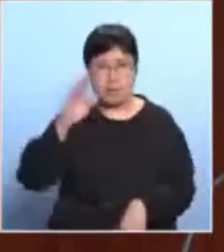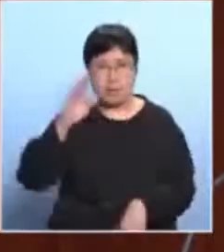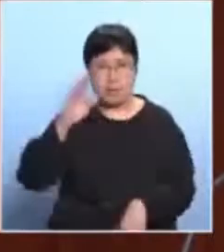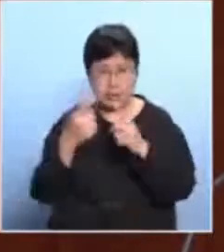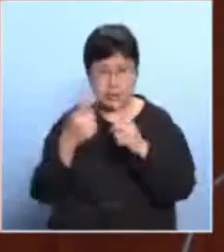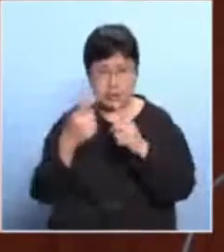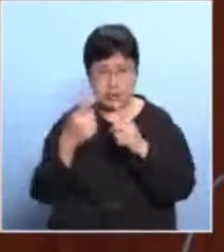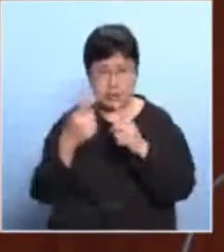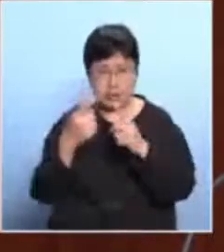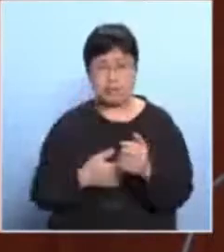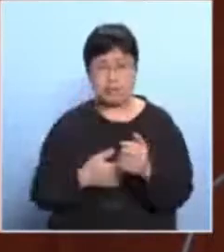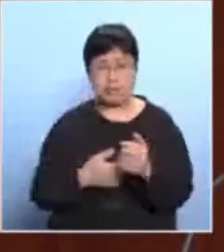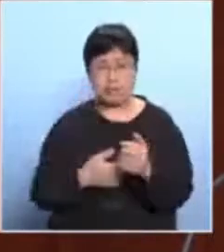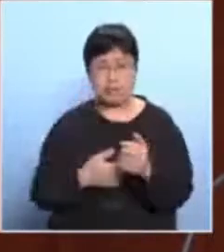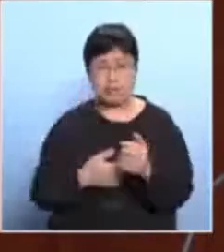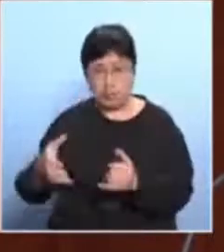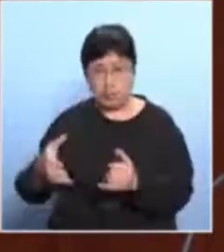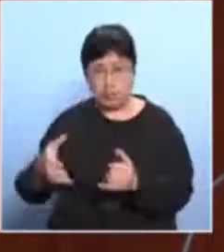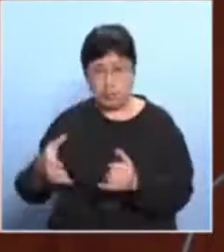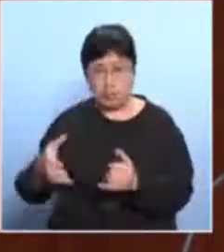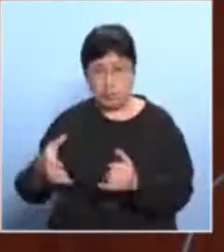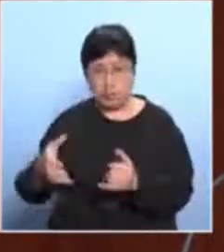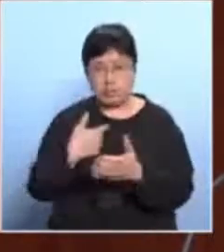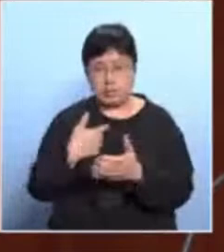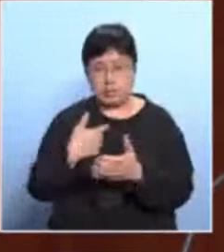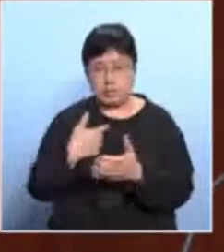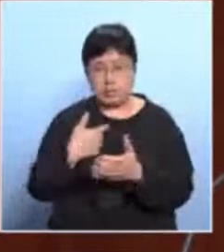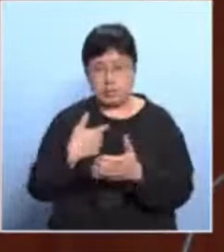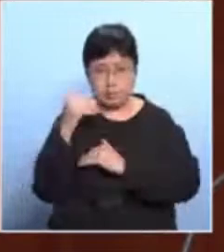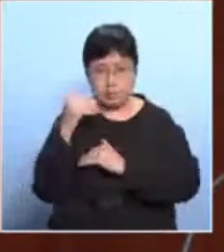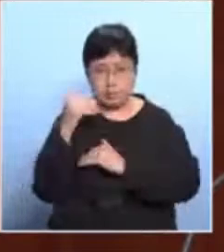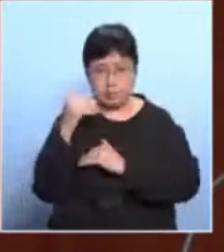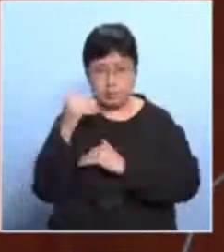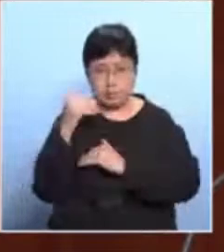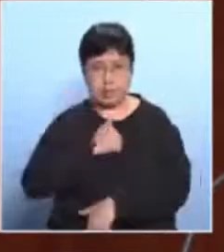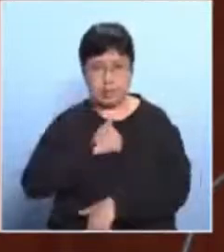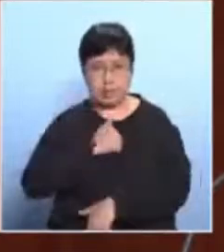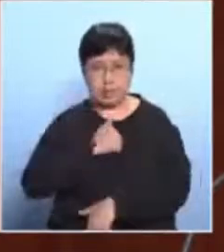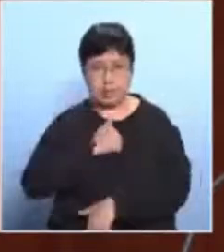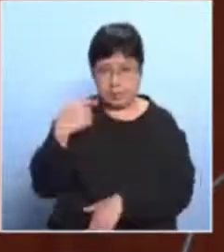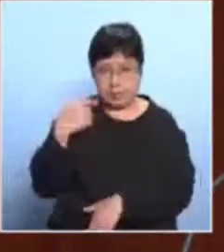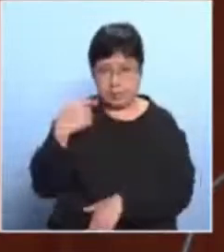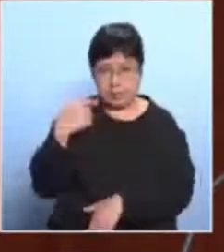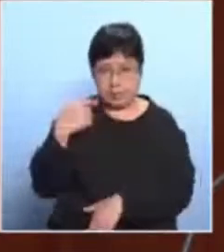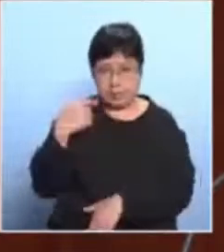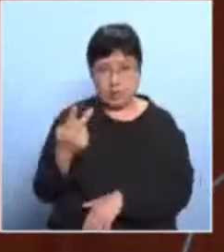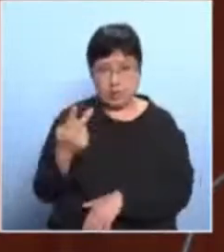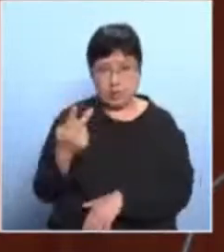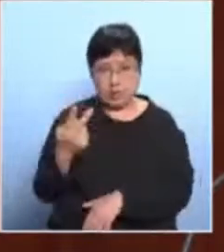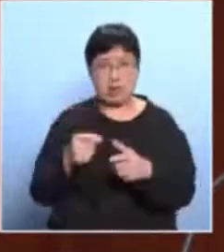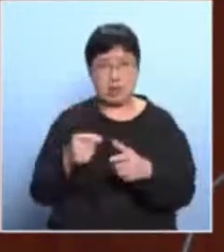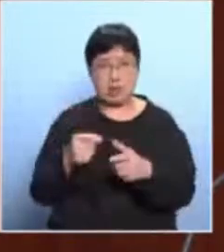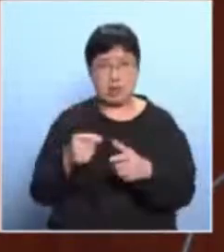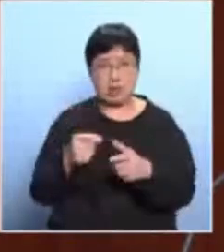I&T and related purposes, given the sufficient supply of public niches in the future.